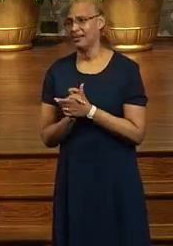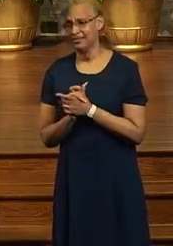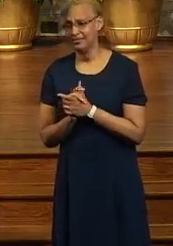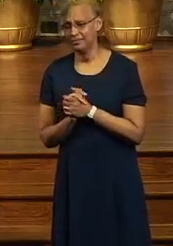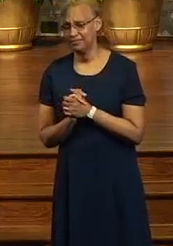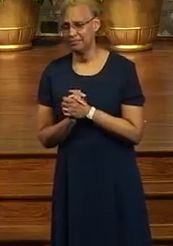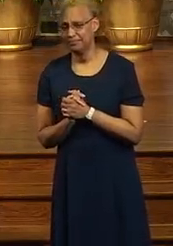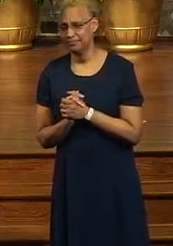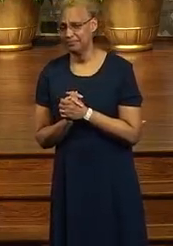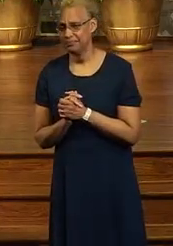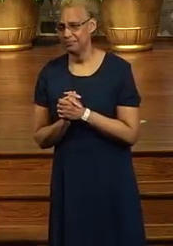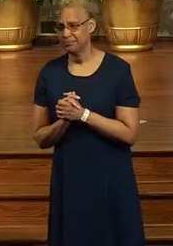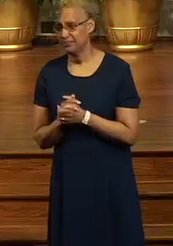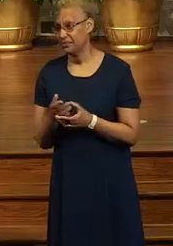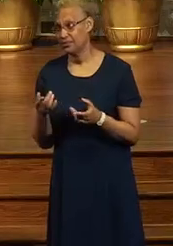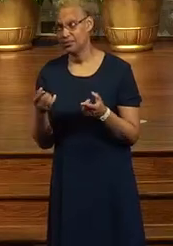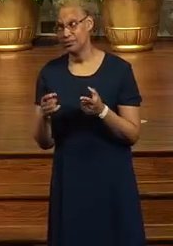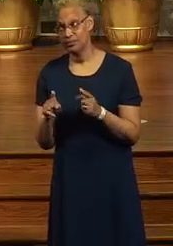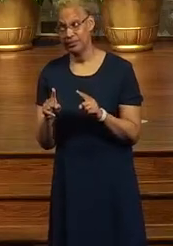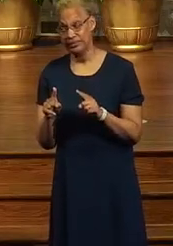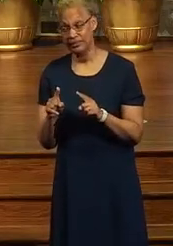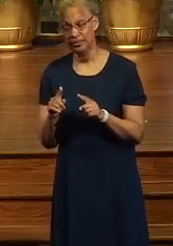Because when you get a certain age,